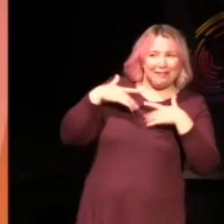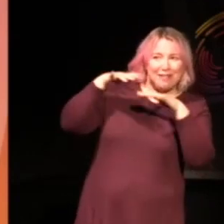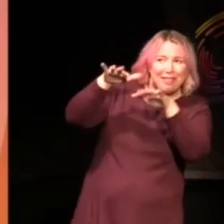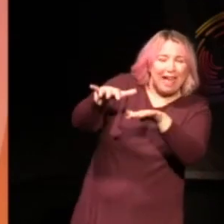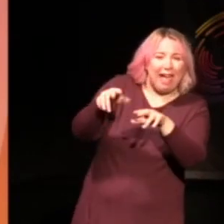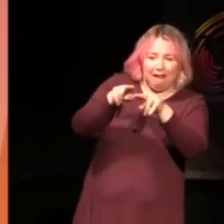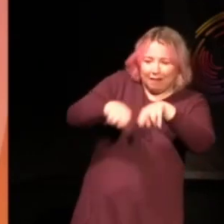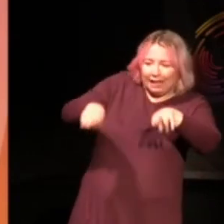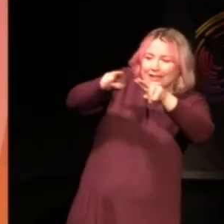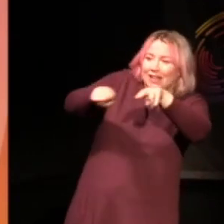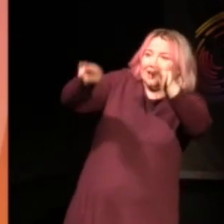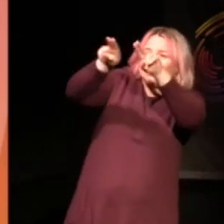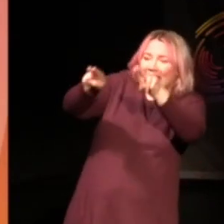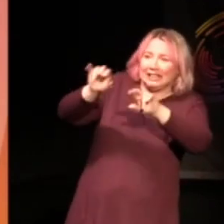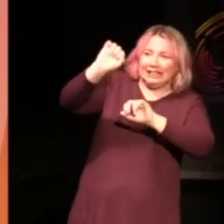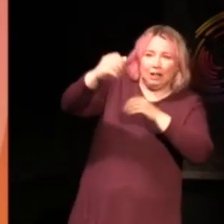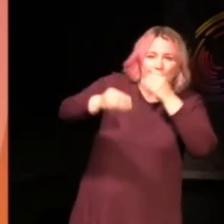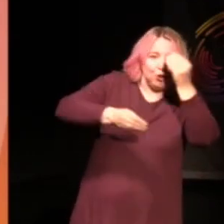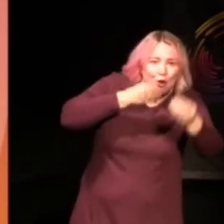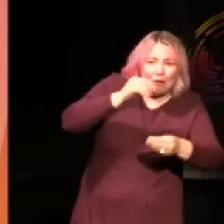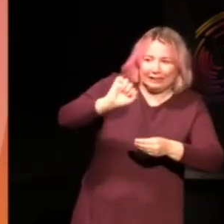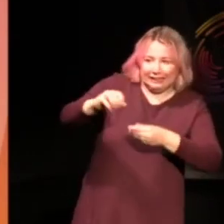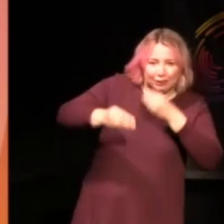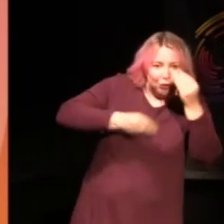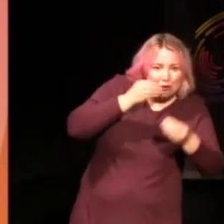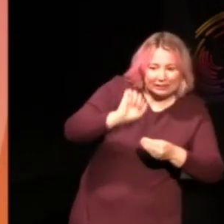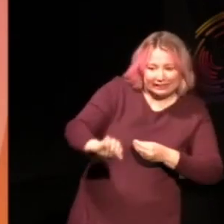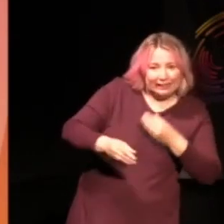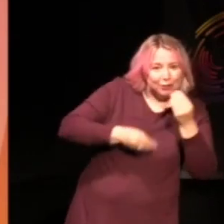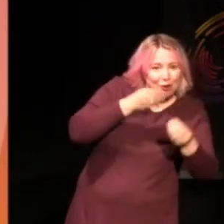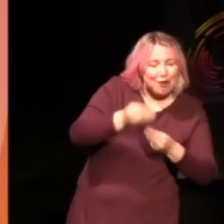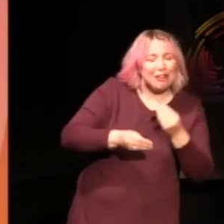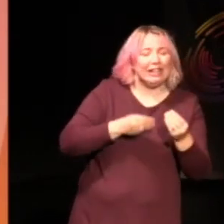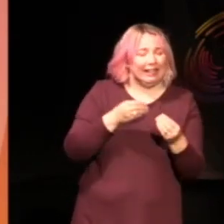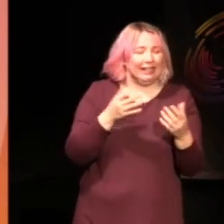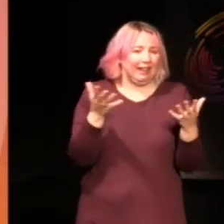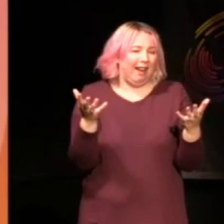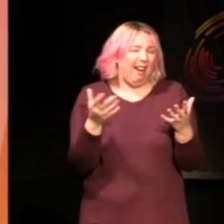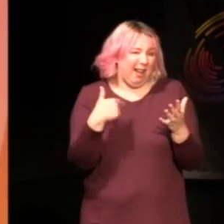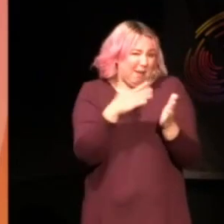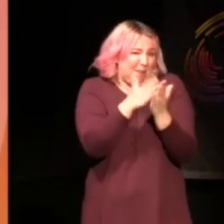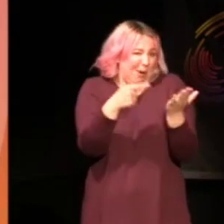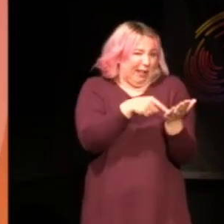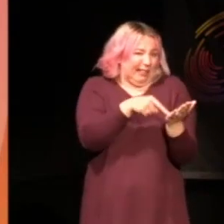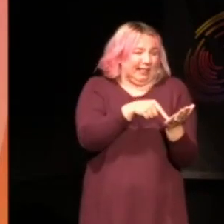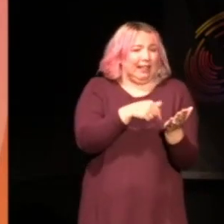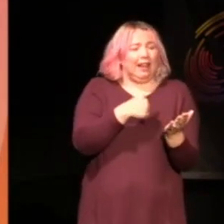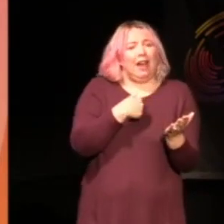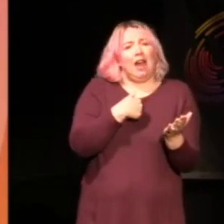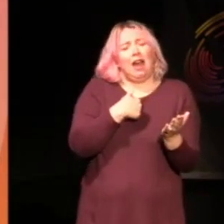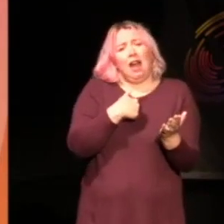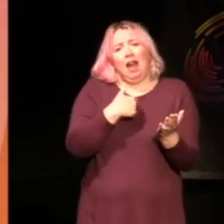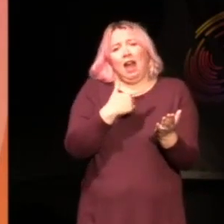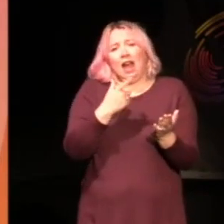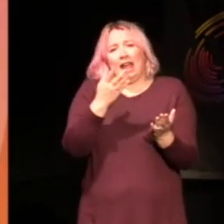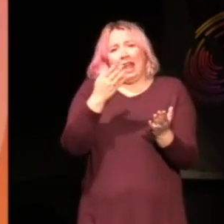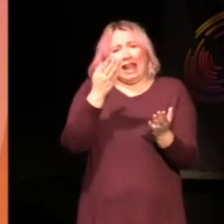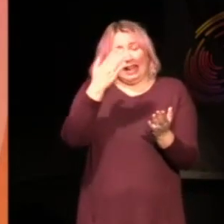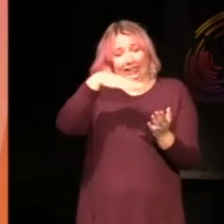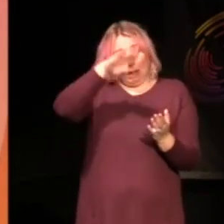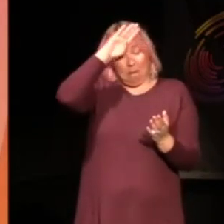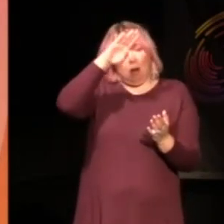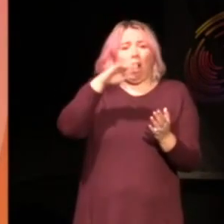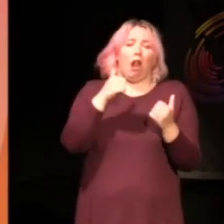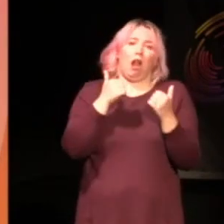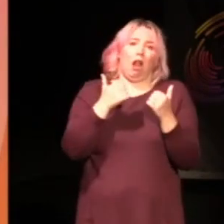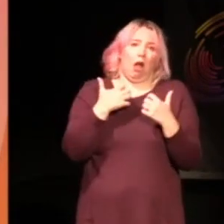different flats. I think, for me, Istanbul has always been a big passion, and it's